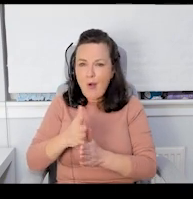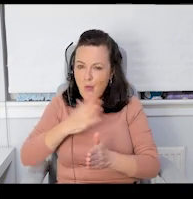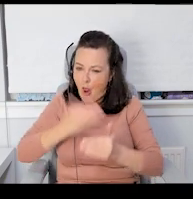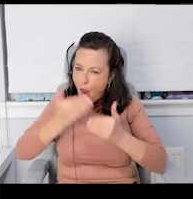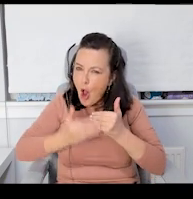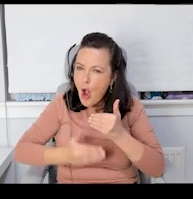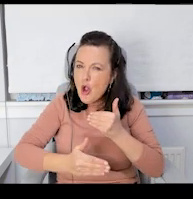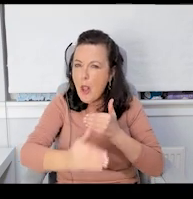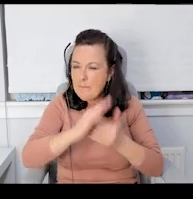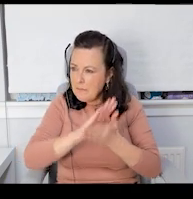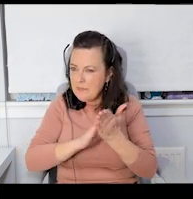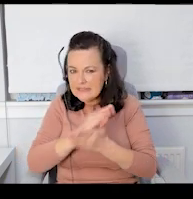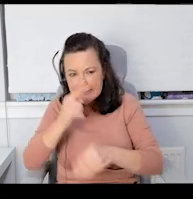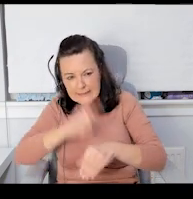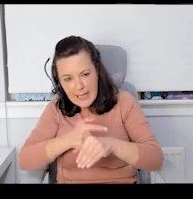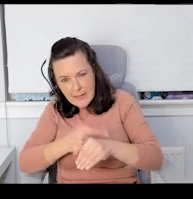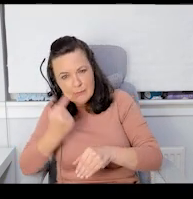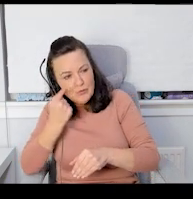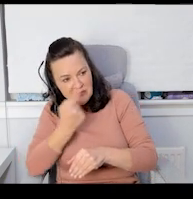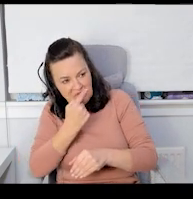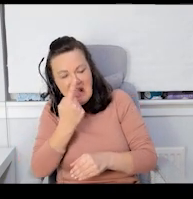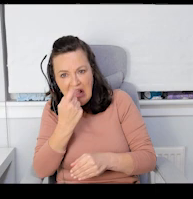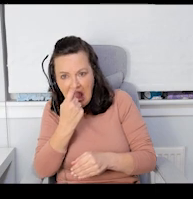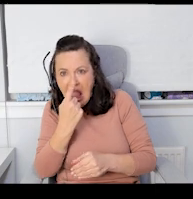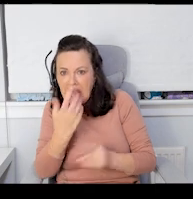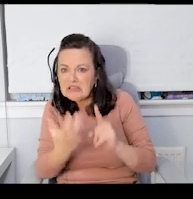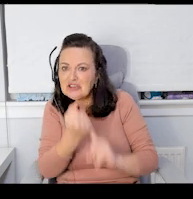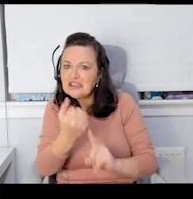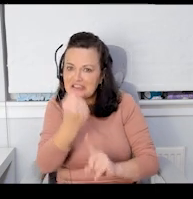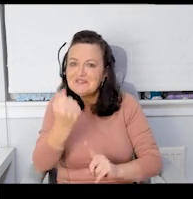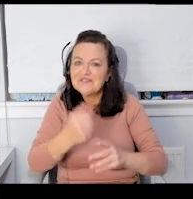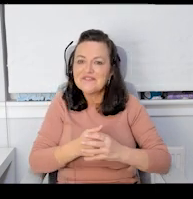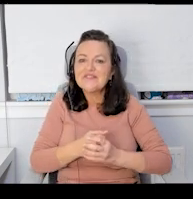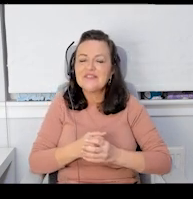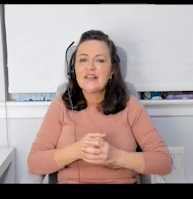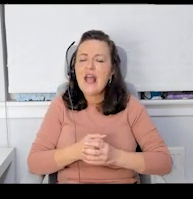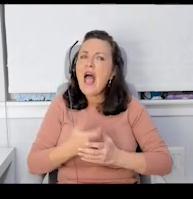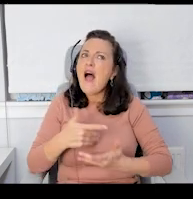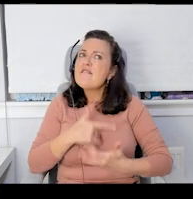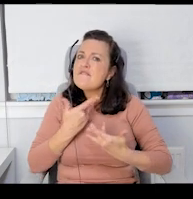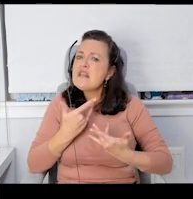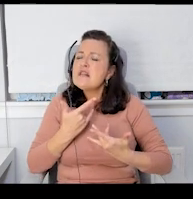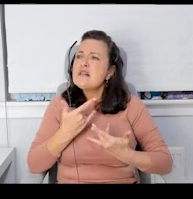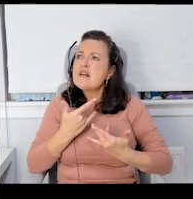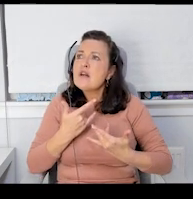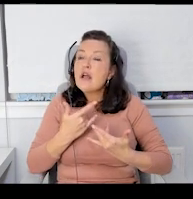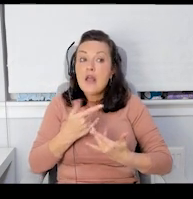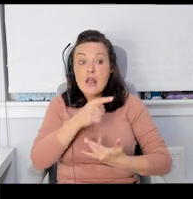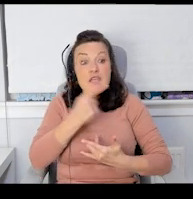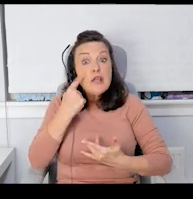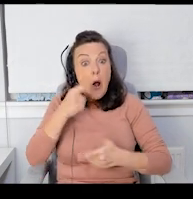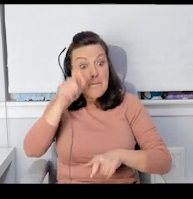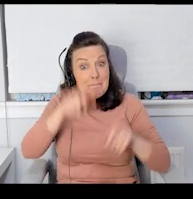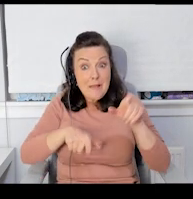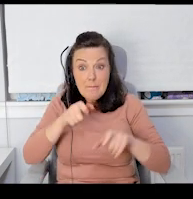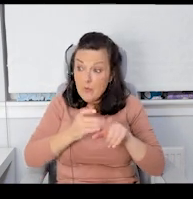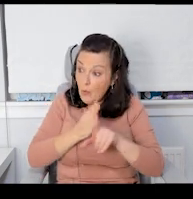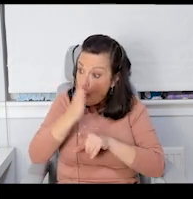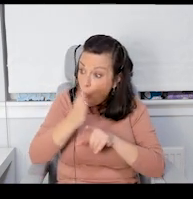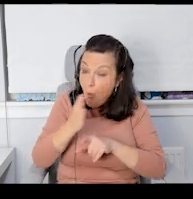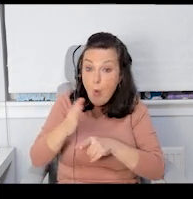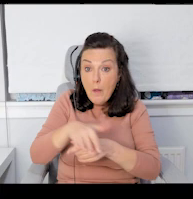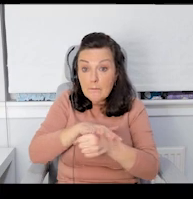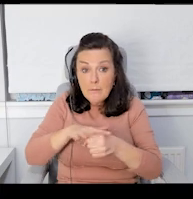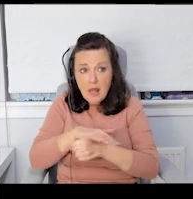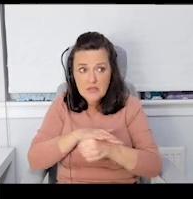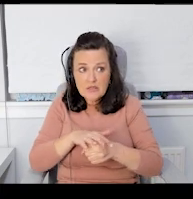it. And I think that's been established over time. I think the relationship becomes stronger when you have young people on placement and you have